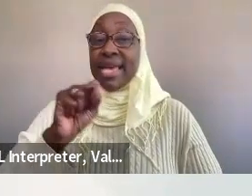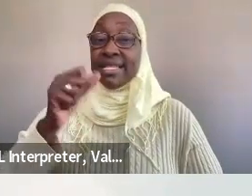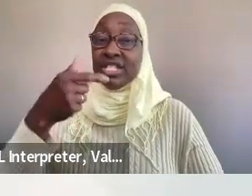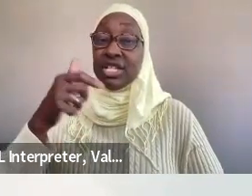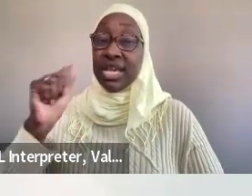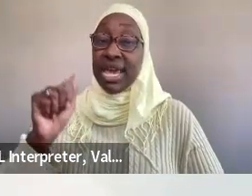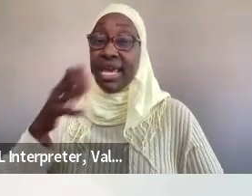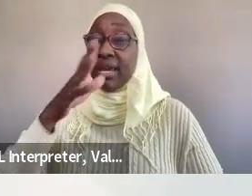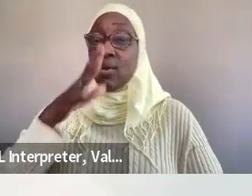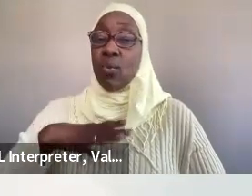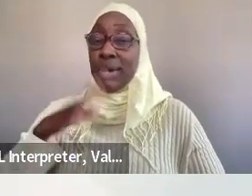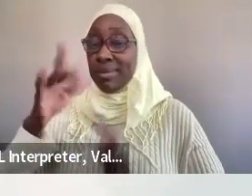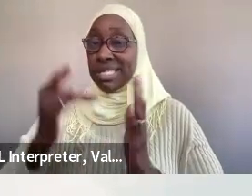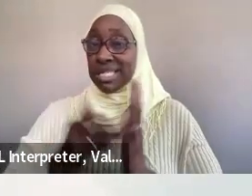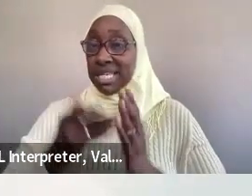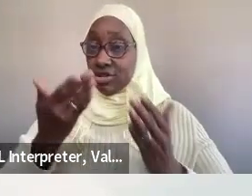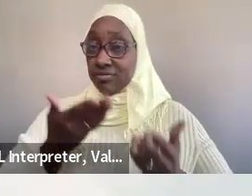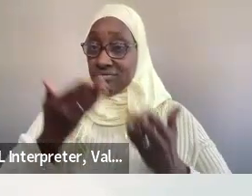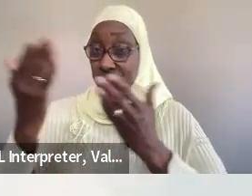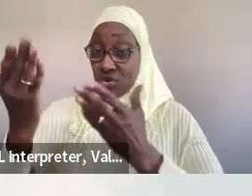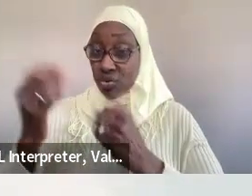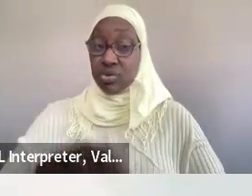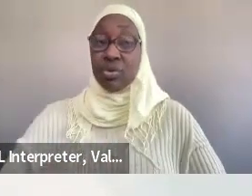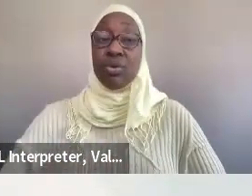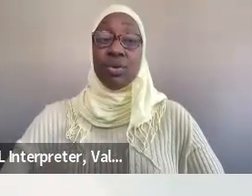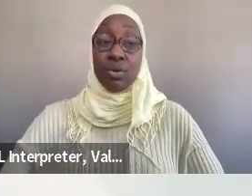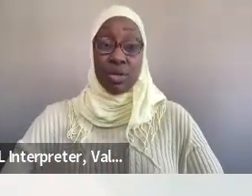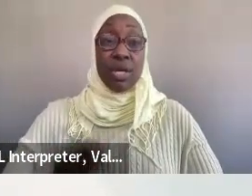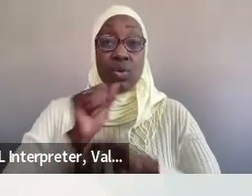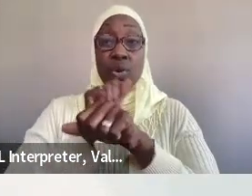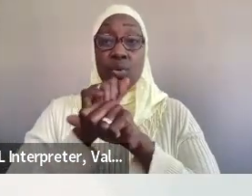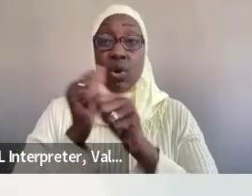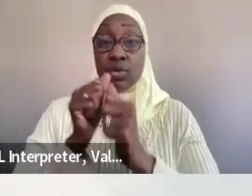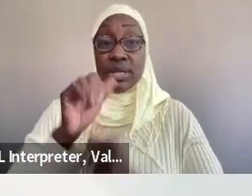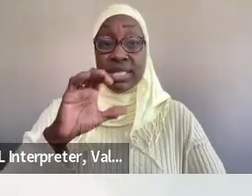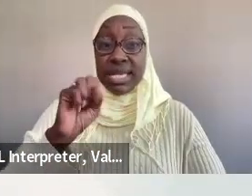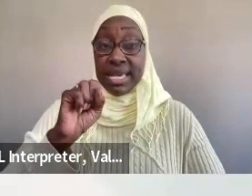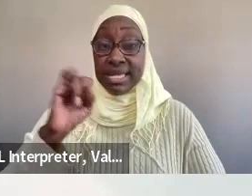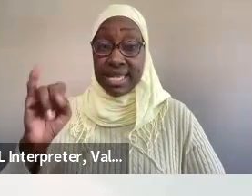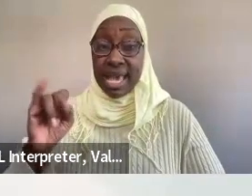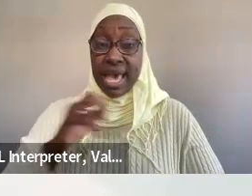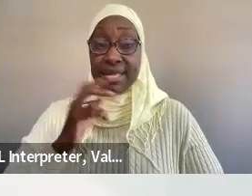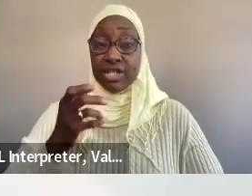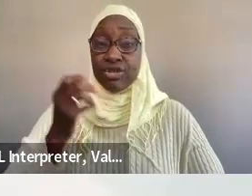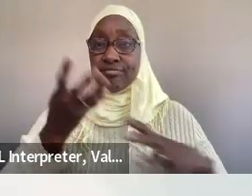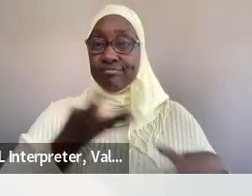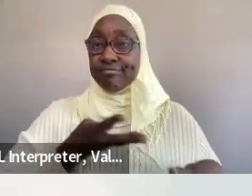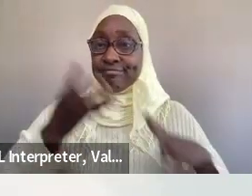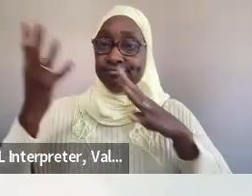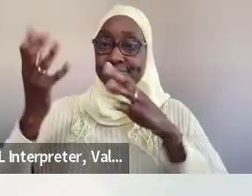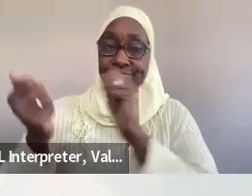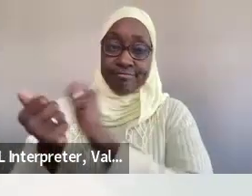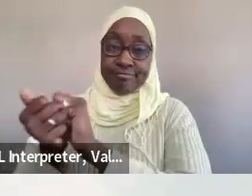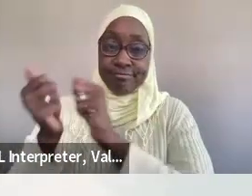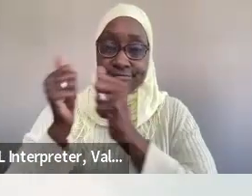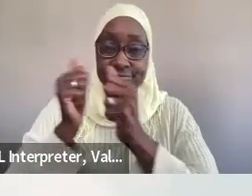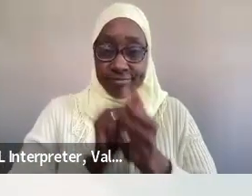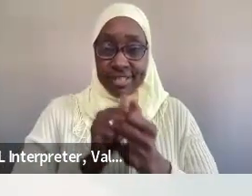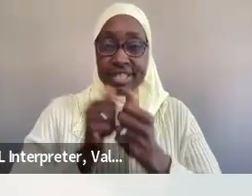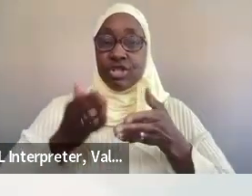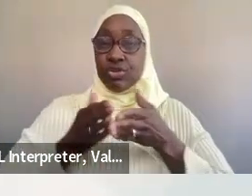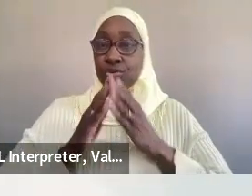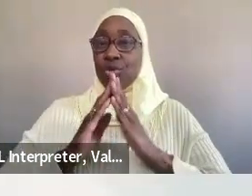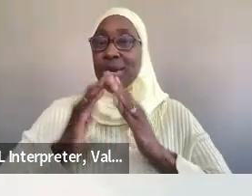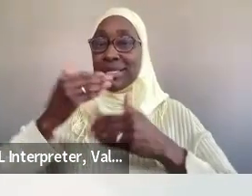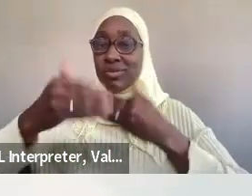proposal. We've also worked with the CSI office, Center for Student Involvement, to streamline the accommodations request process